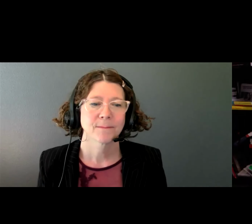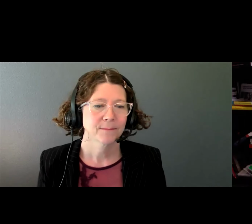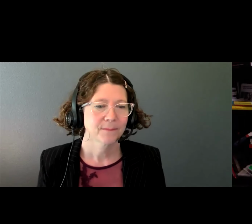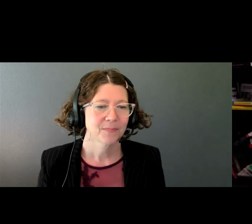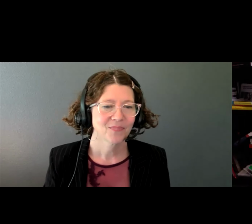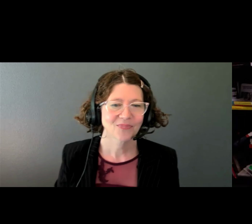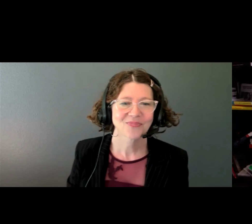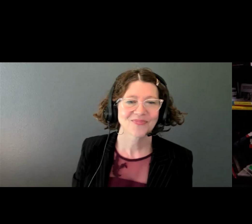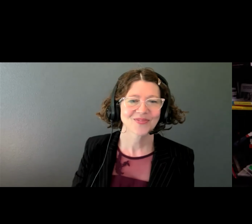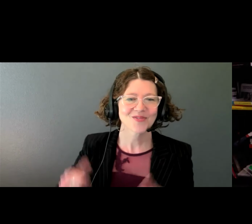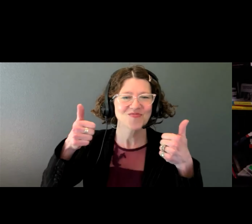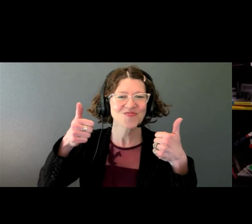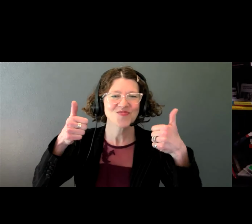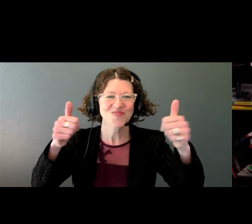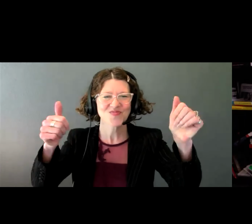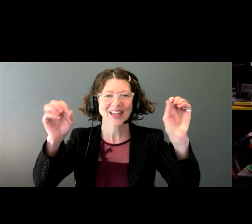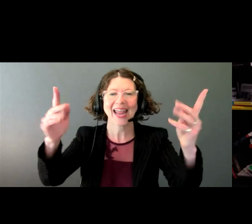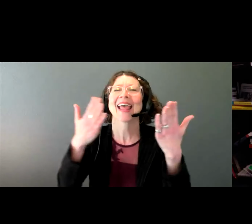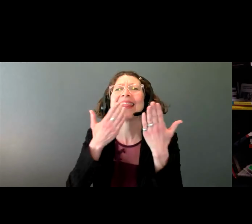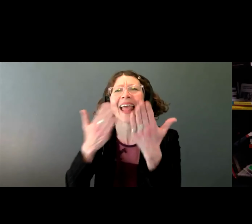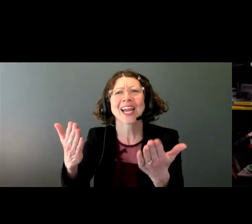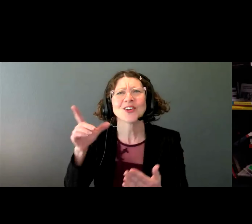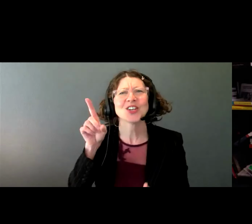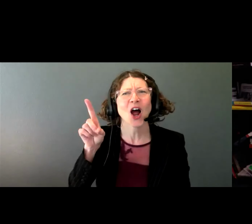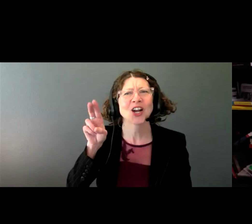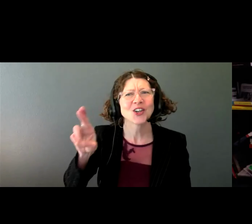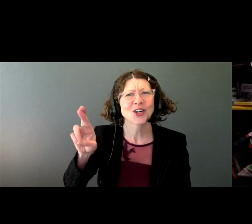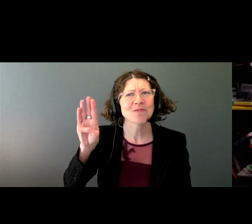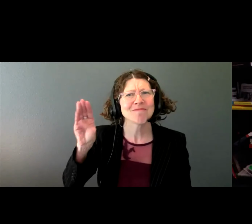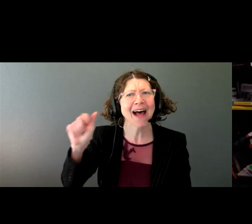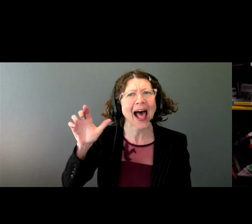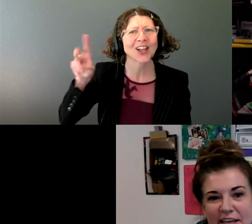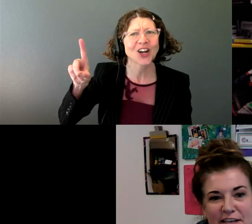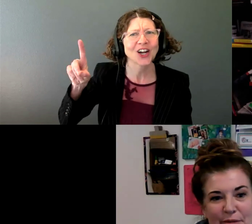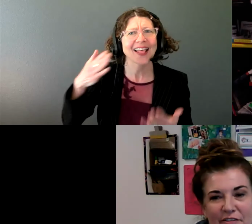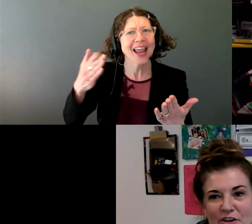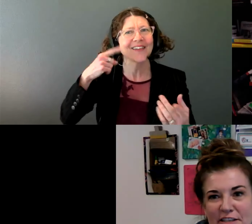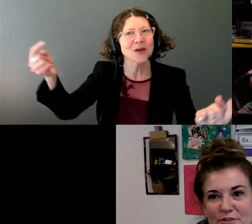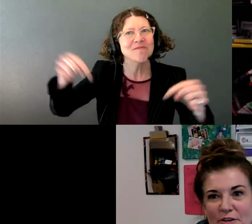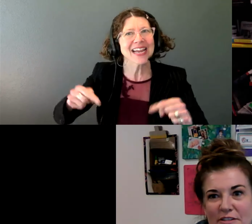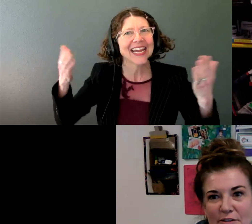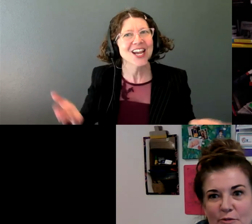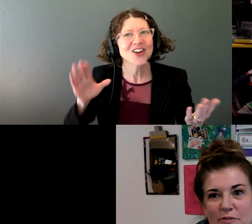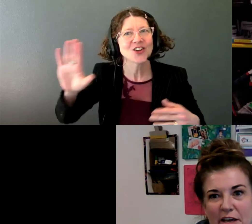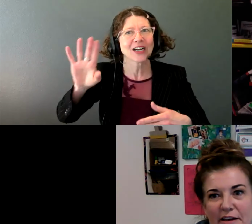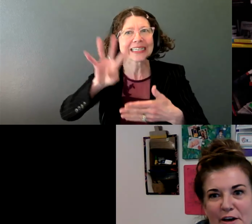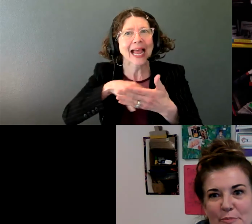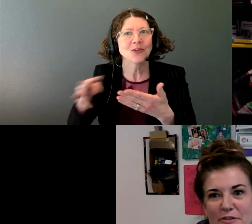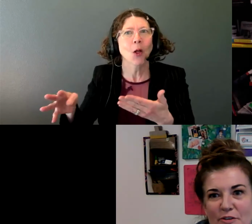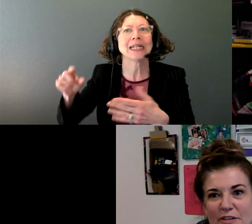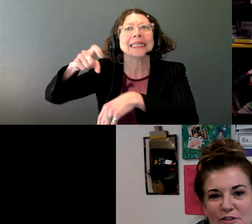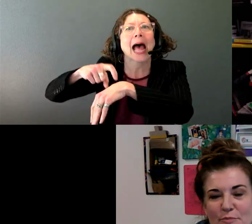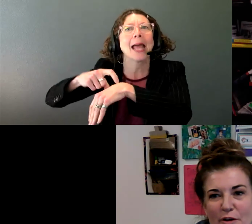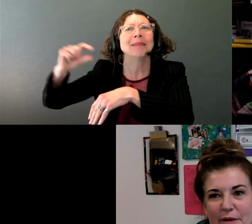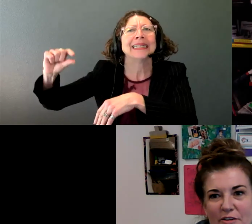A time to, thank you, Dr. Ballard. Thank you for being here and taking time out of your schedule to help